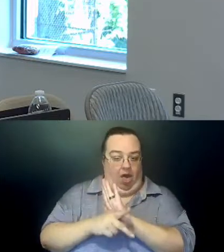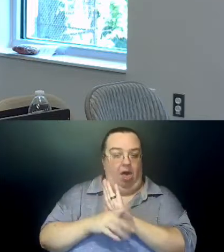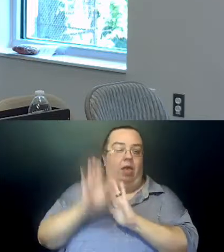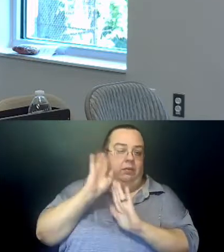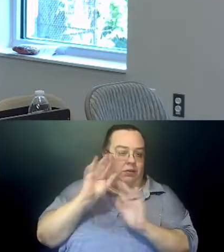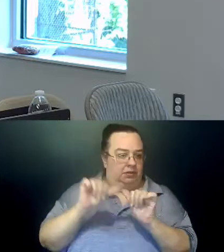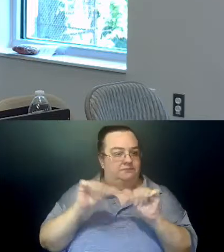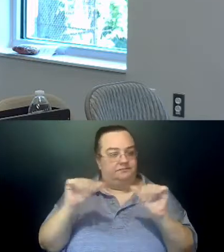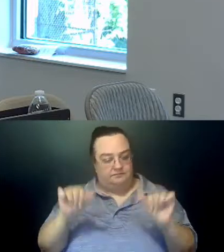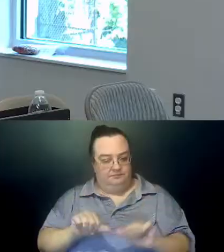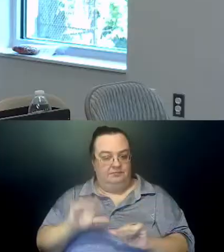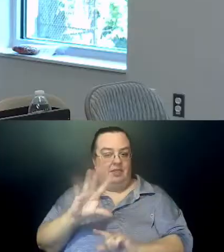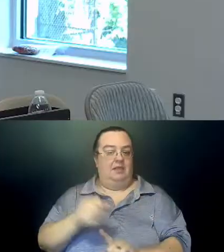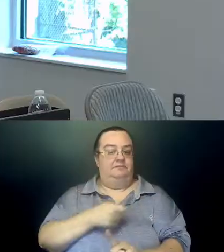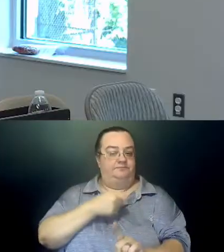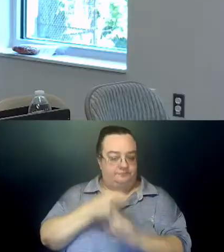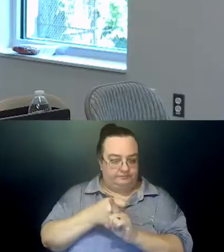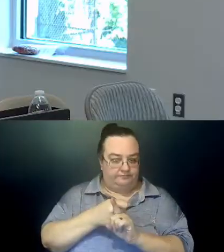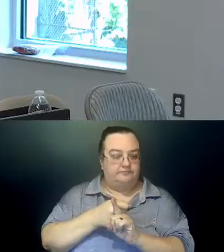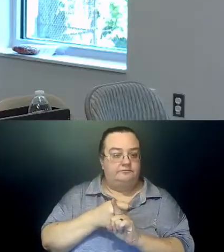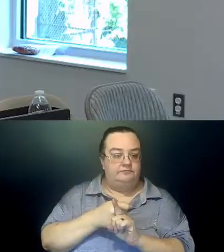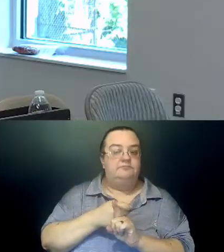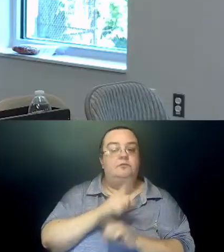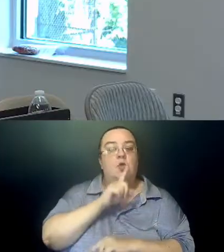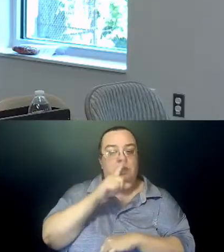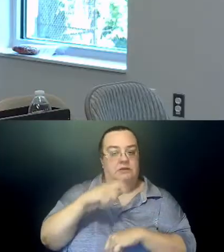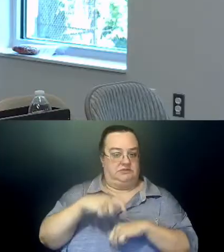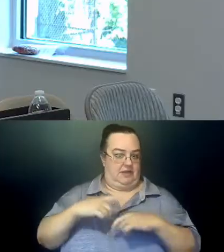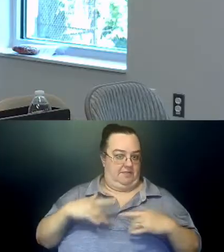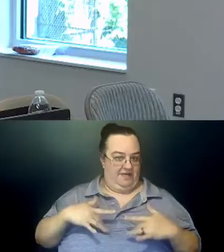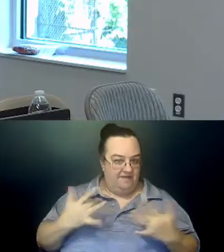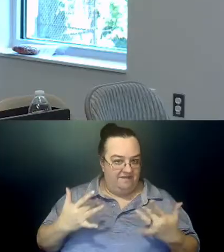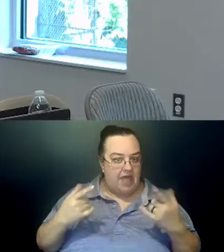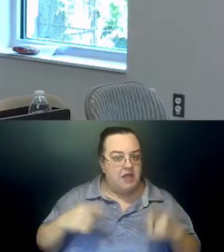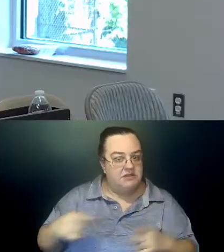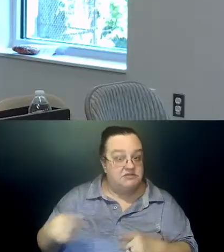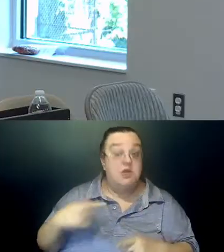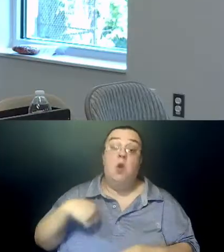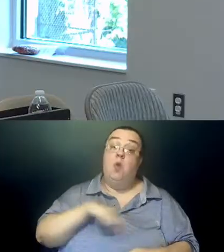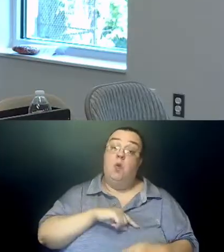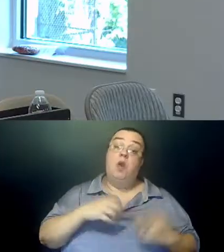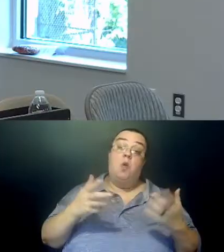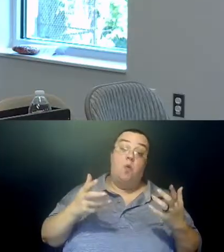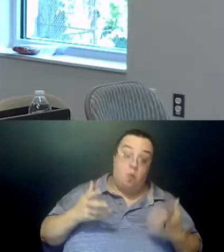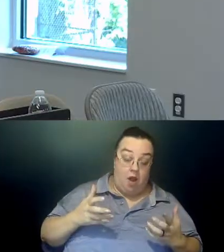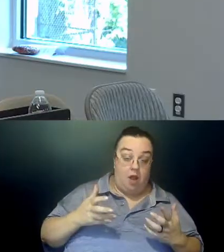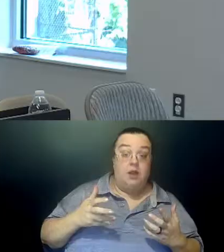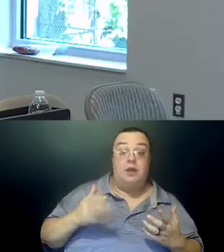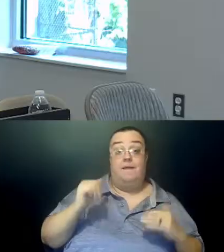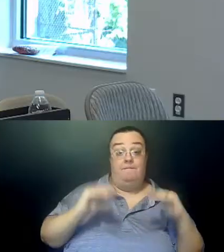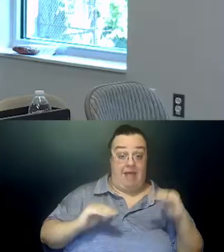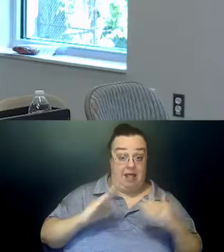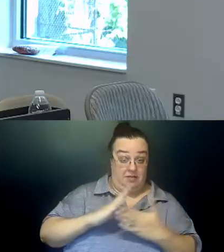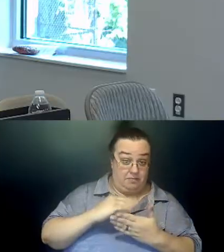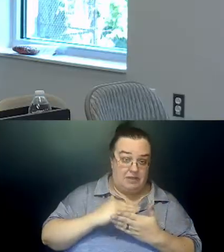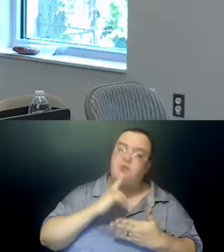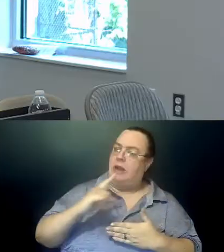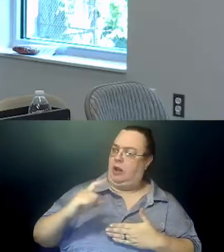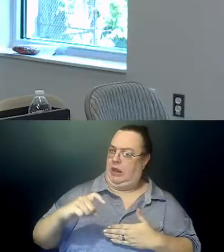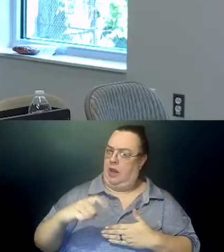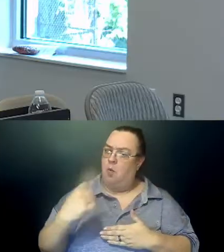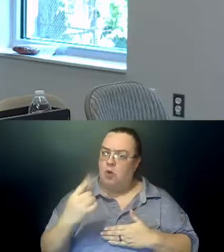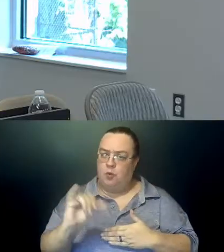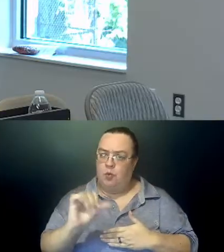impact real-time events. We want and need a balanced budget. However, that